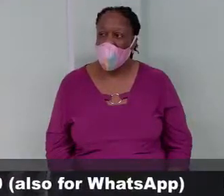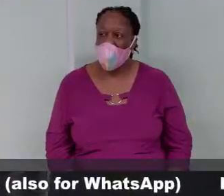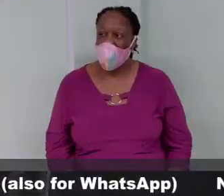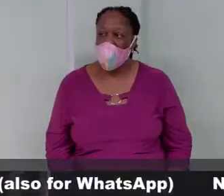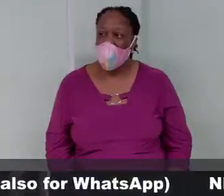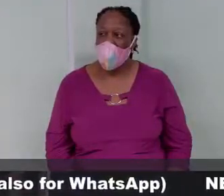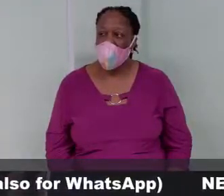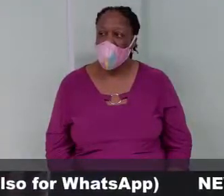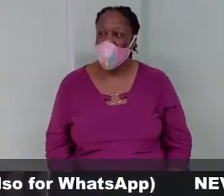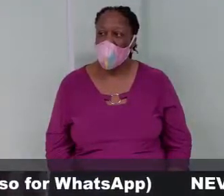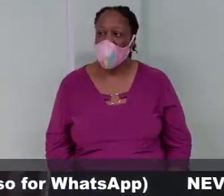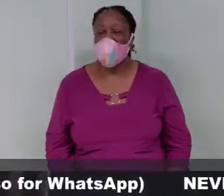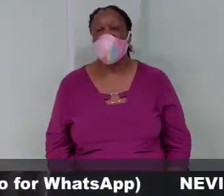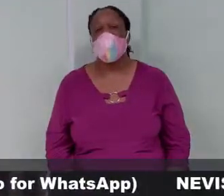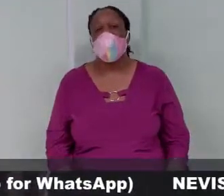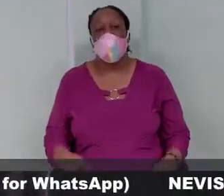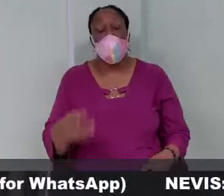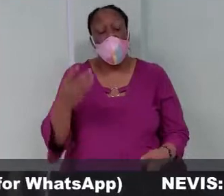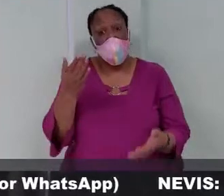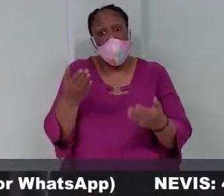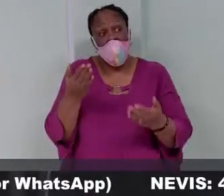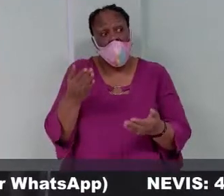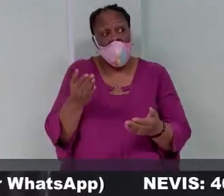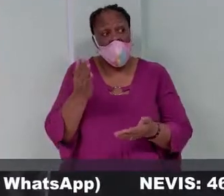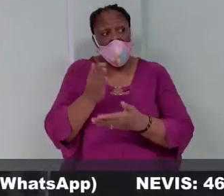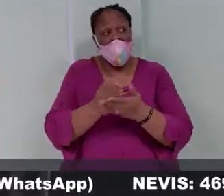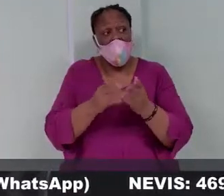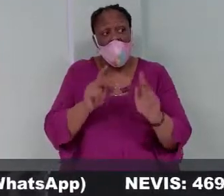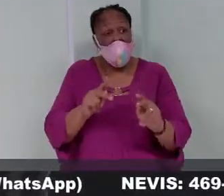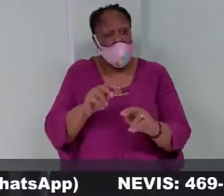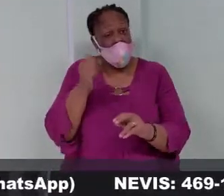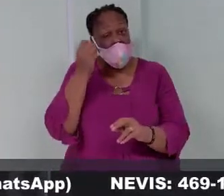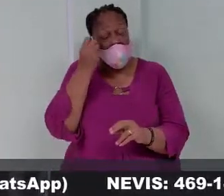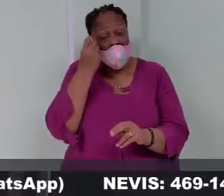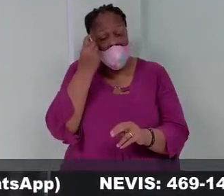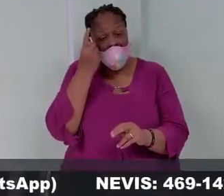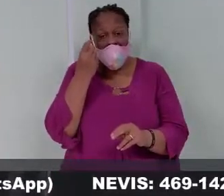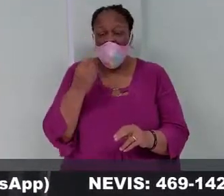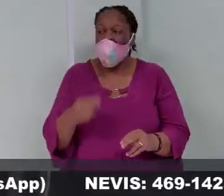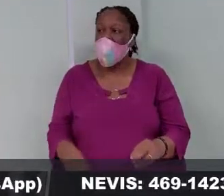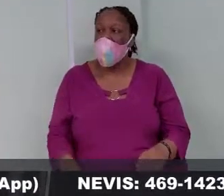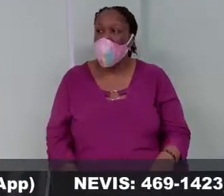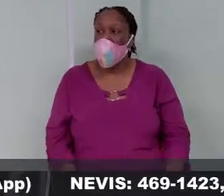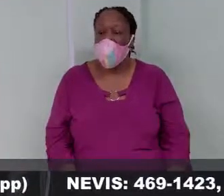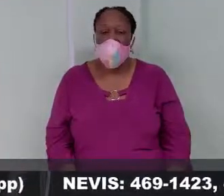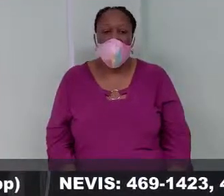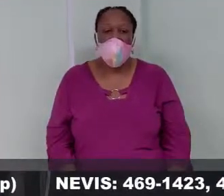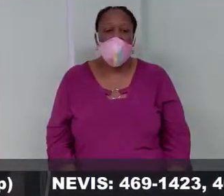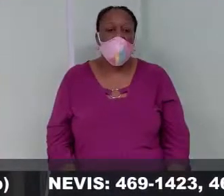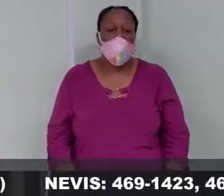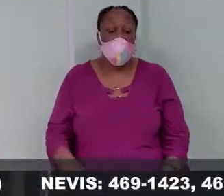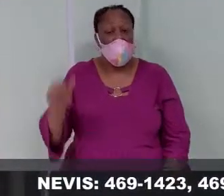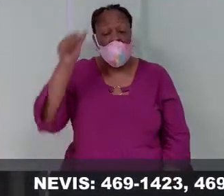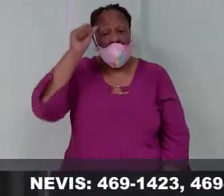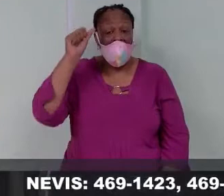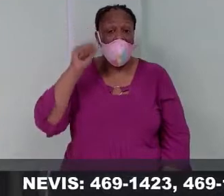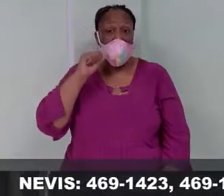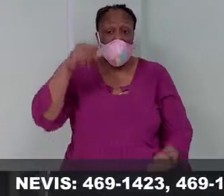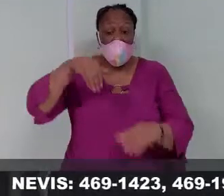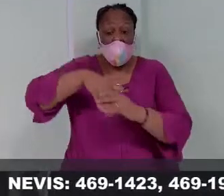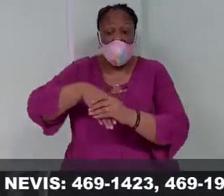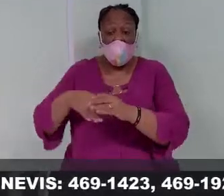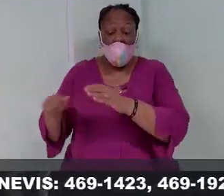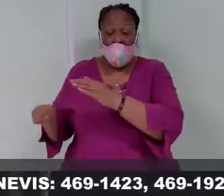There appears to be some misunderstanding, but I believe any adult who is in quarantine,